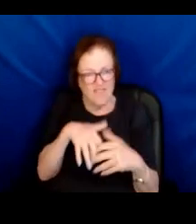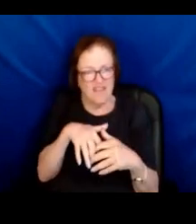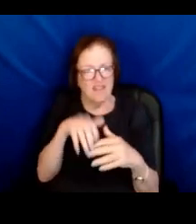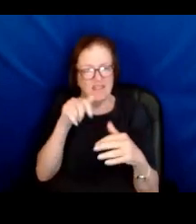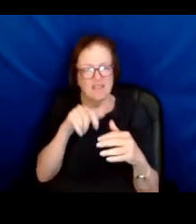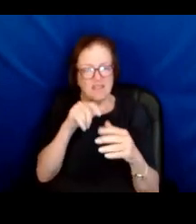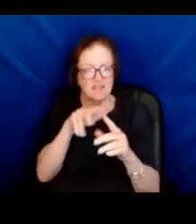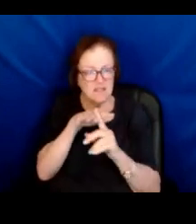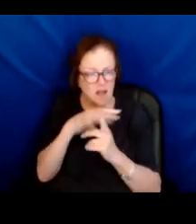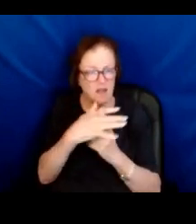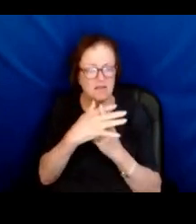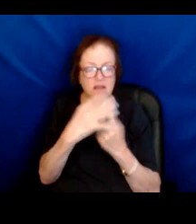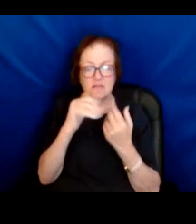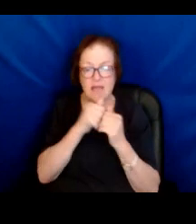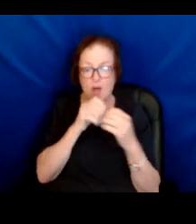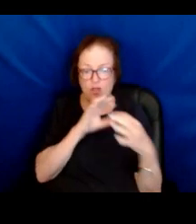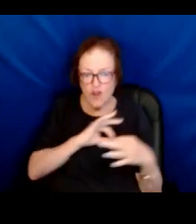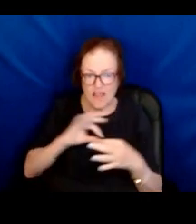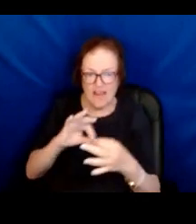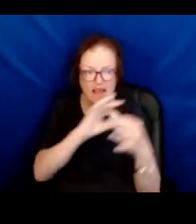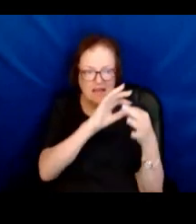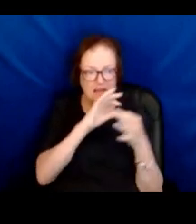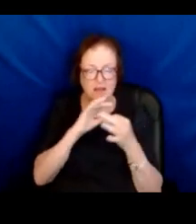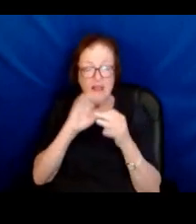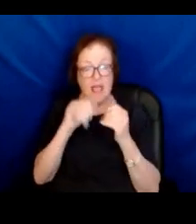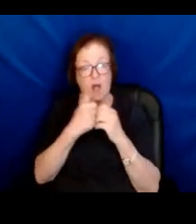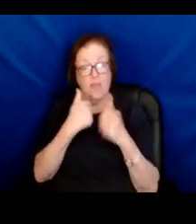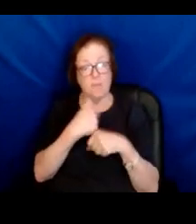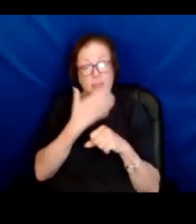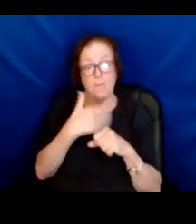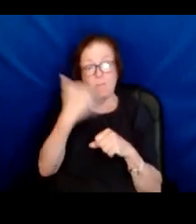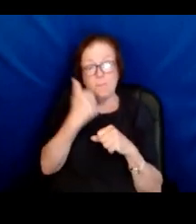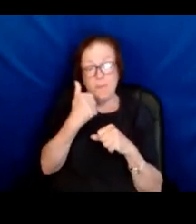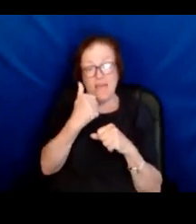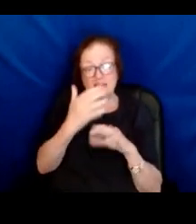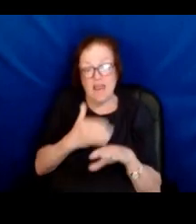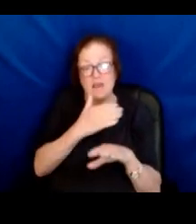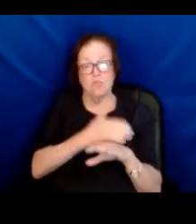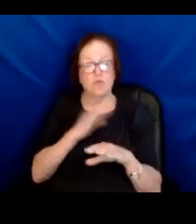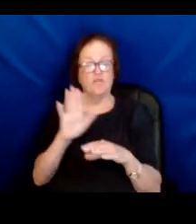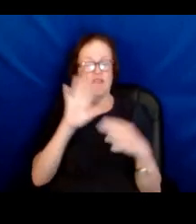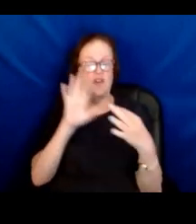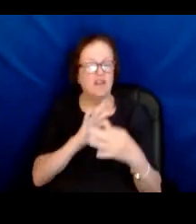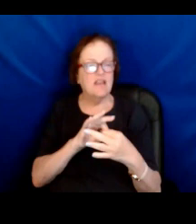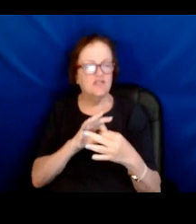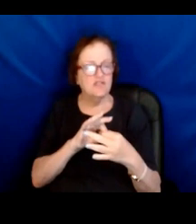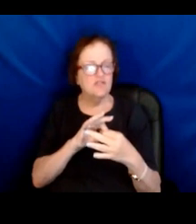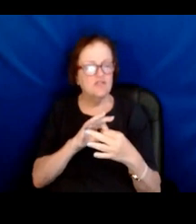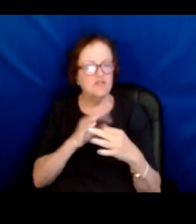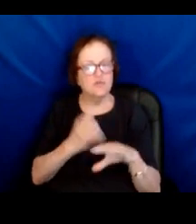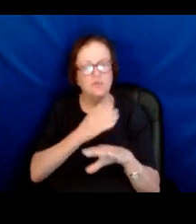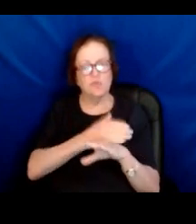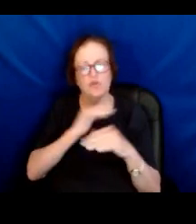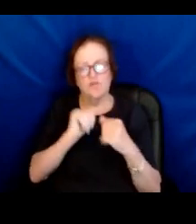they're interconnected, and how they can optimize and improve upon some of those interconnections to get things working even better in their